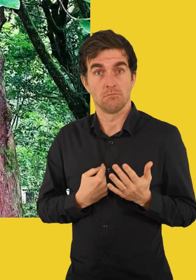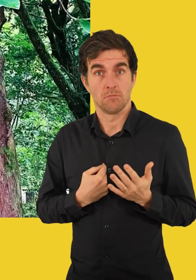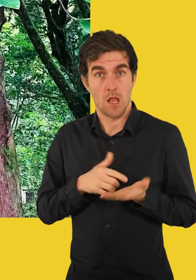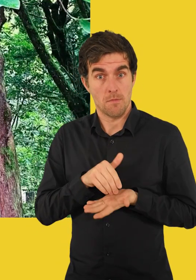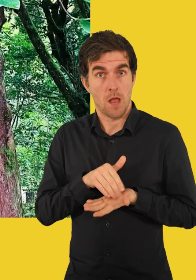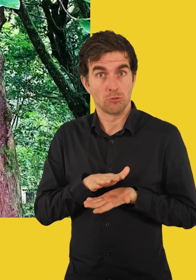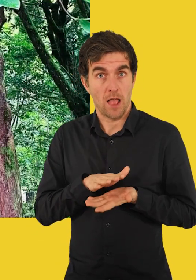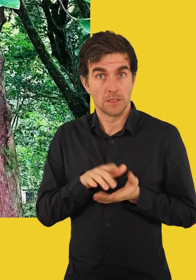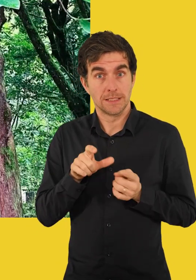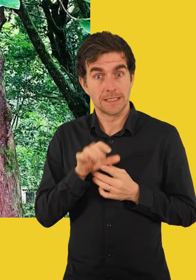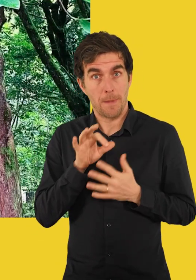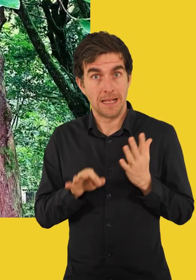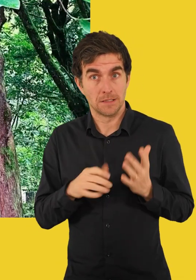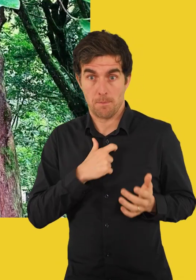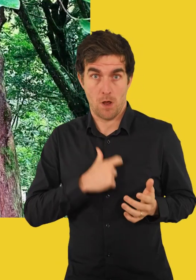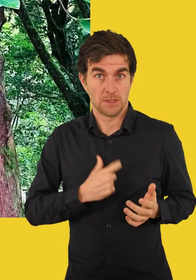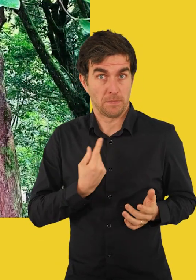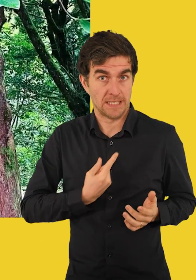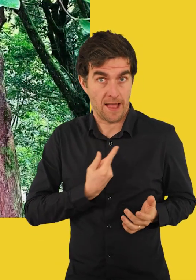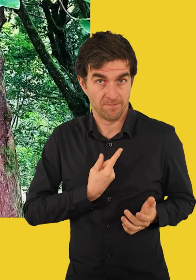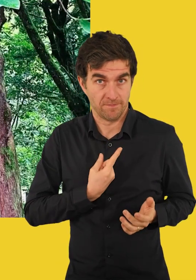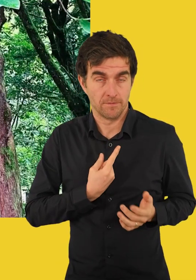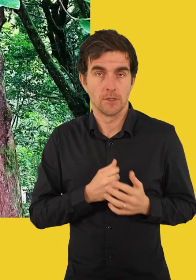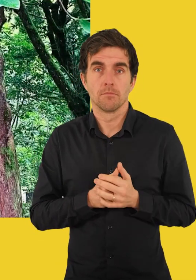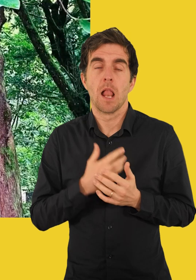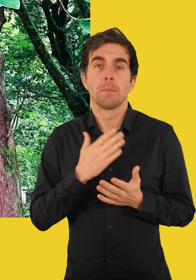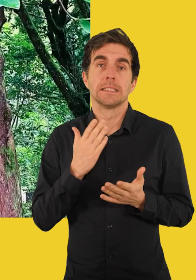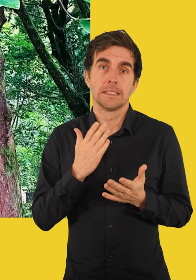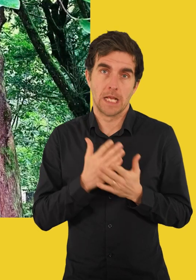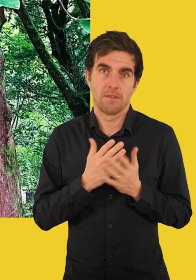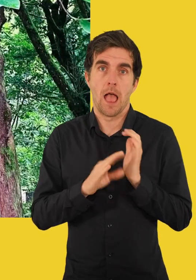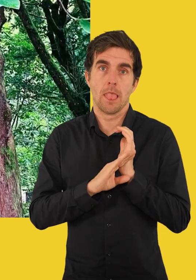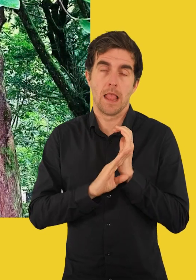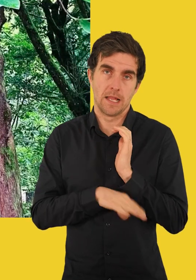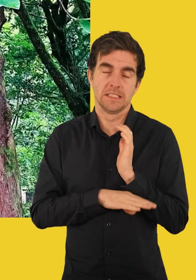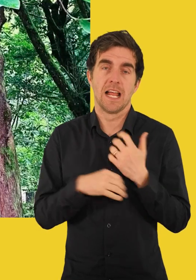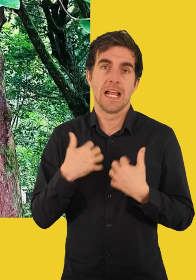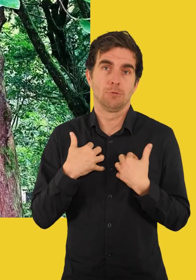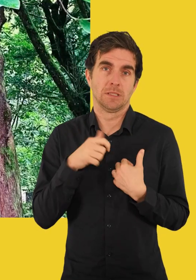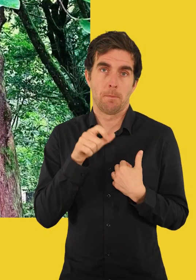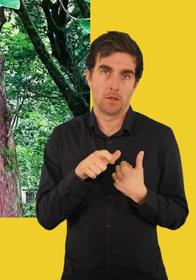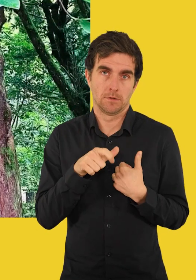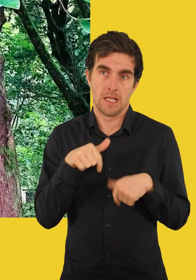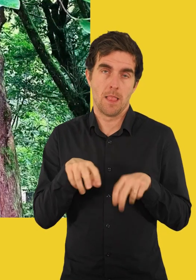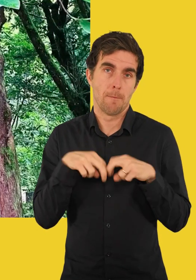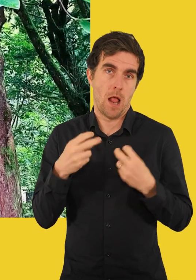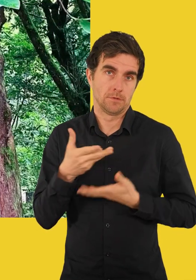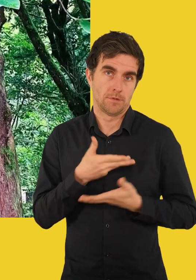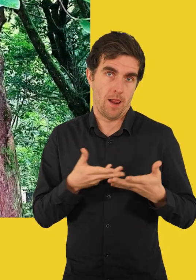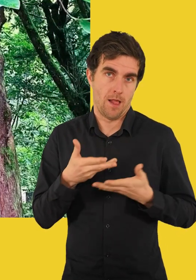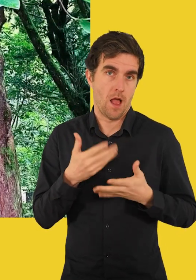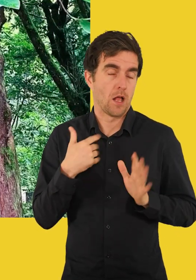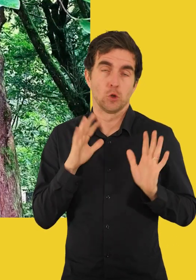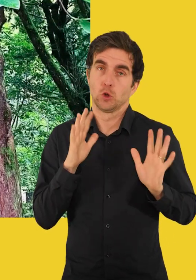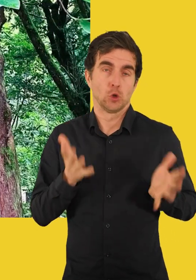disabled person myself. I'm definitely the least interesting person on this panel today and